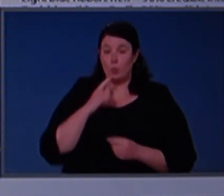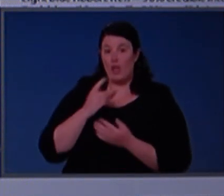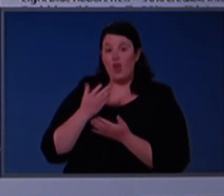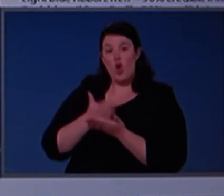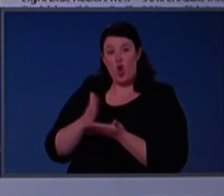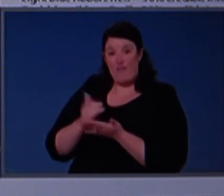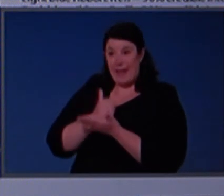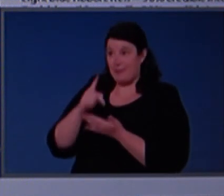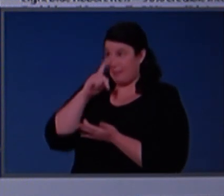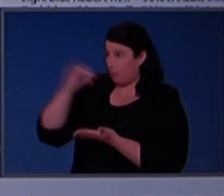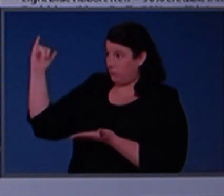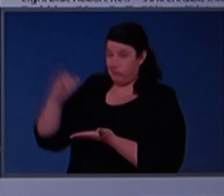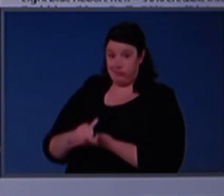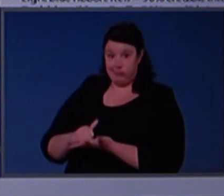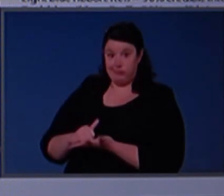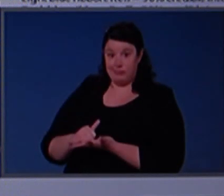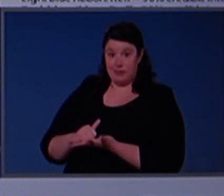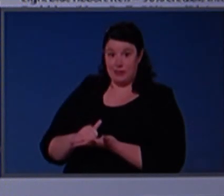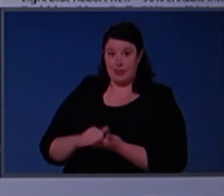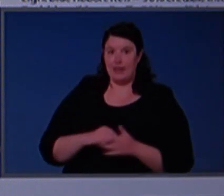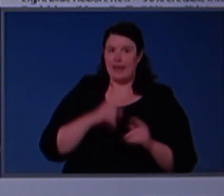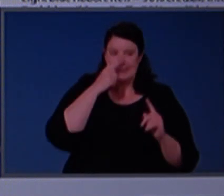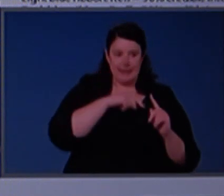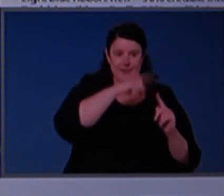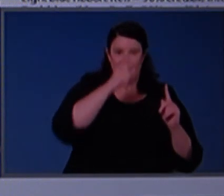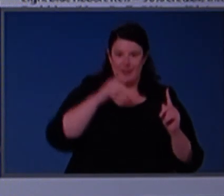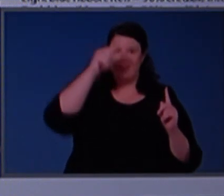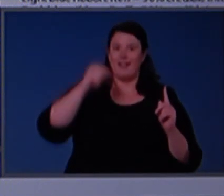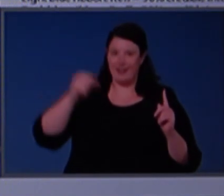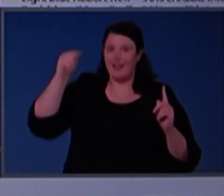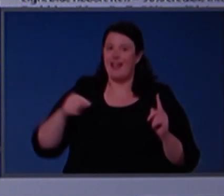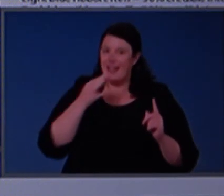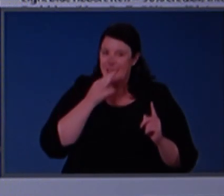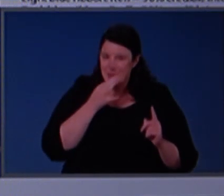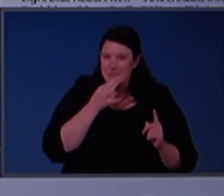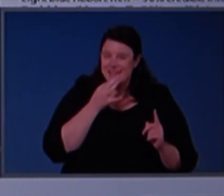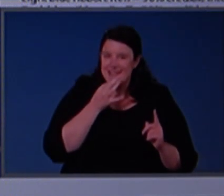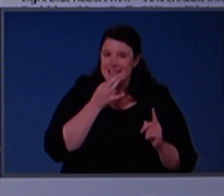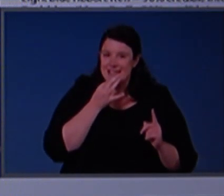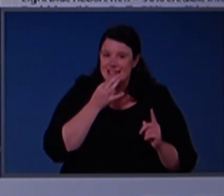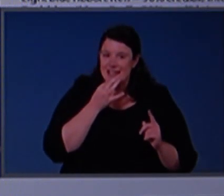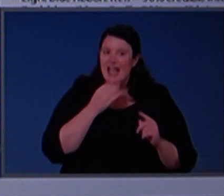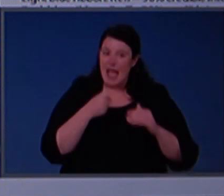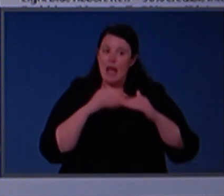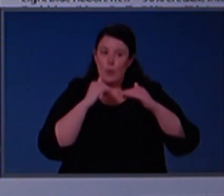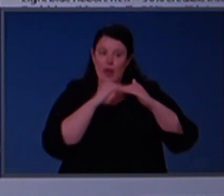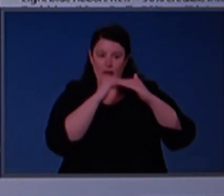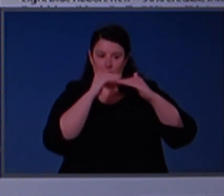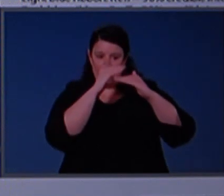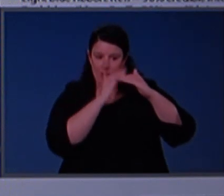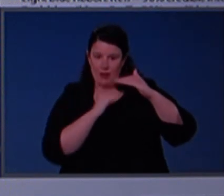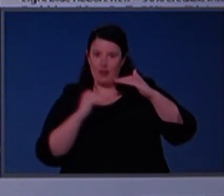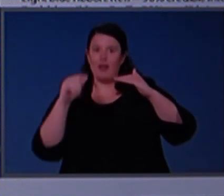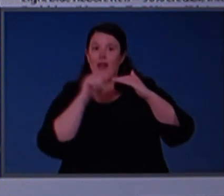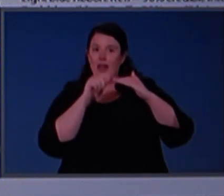return travellers, the lines are a bit more bumpy, and they are getting a bit closer to the 1, which is what you'd expect when you're